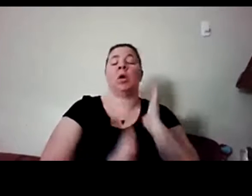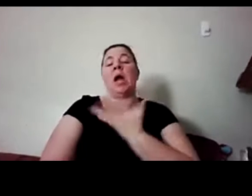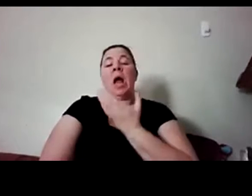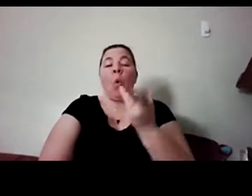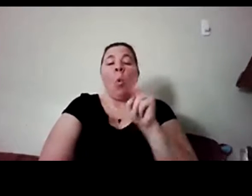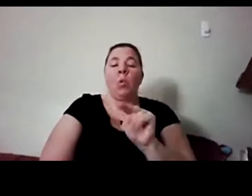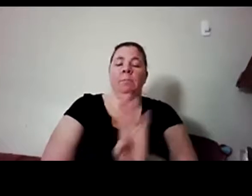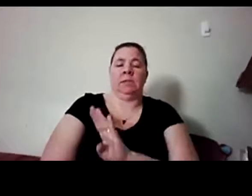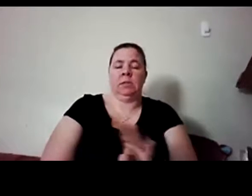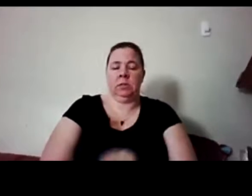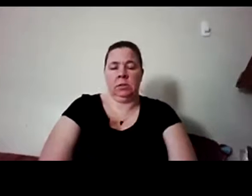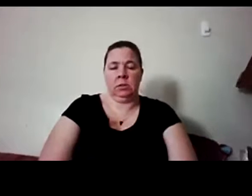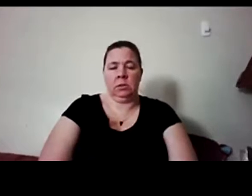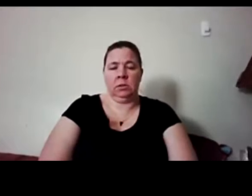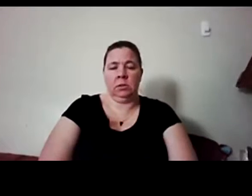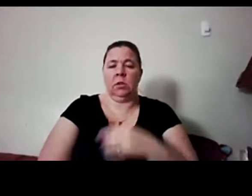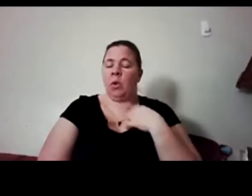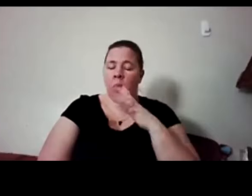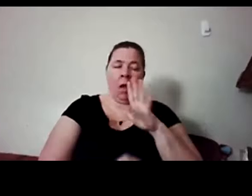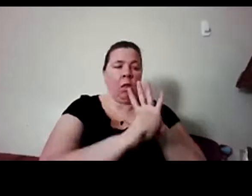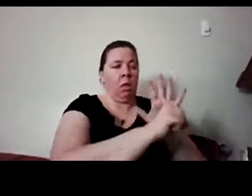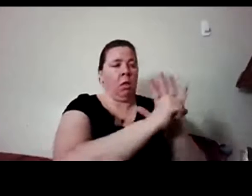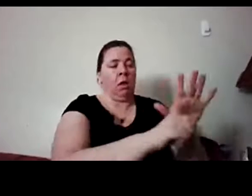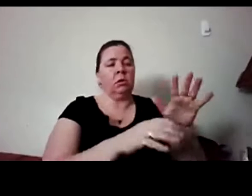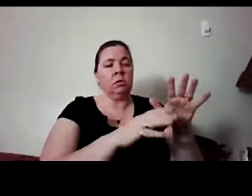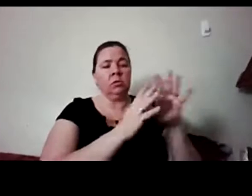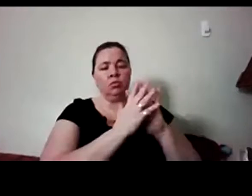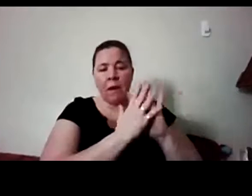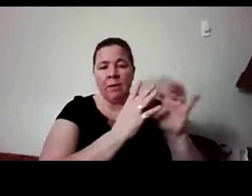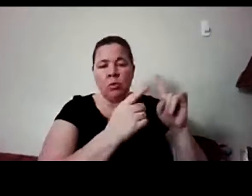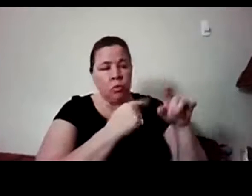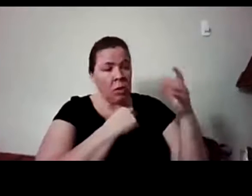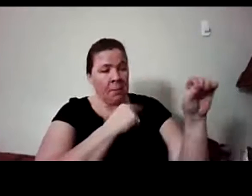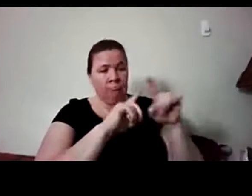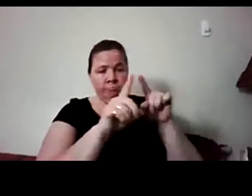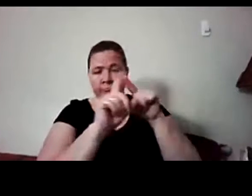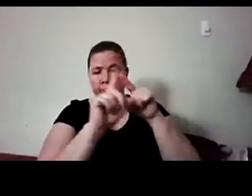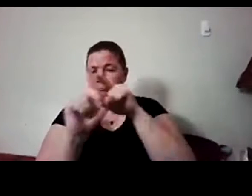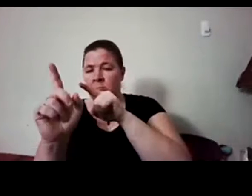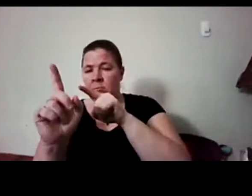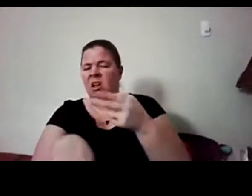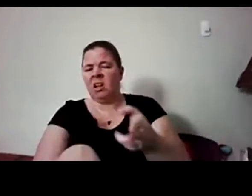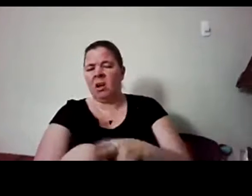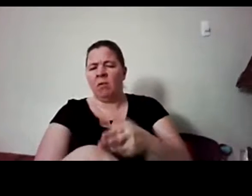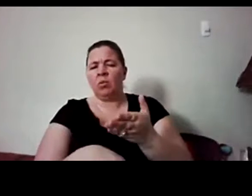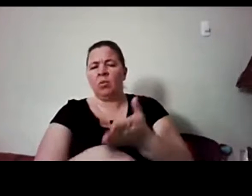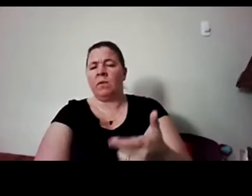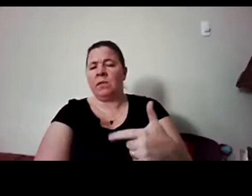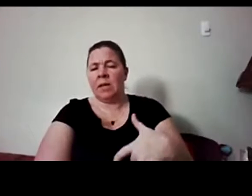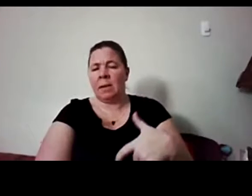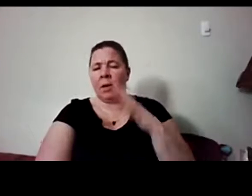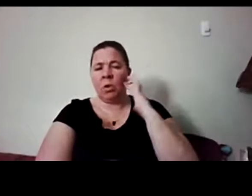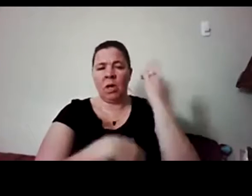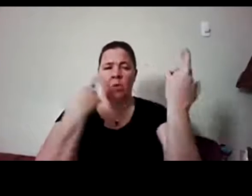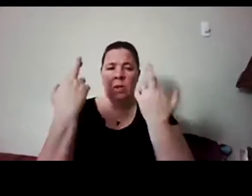business. We're going to drive traffic we're going to drive traffic to different companies. And of course, over time, they're going to